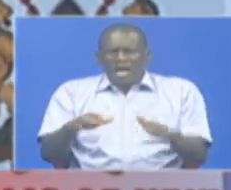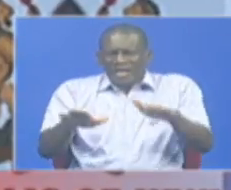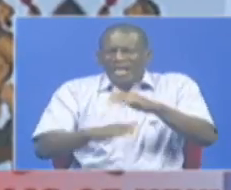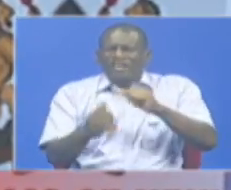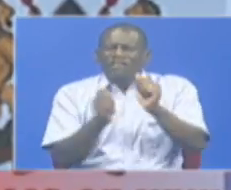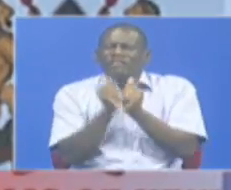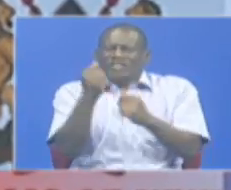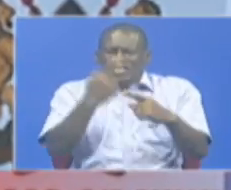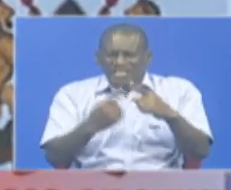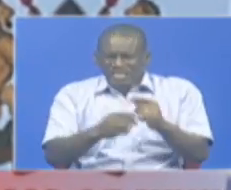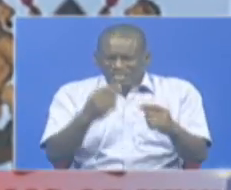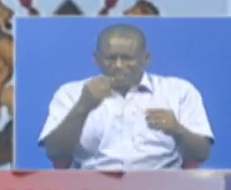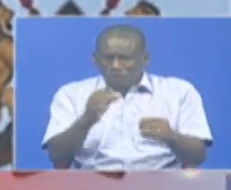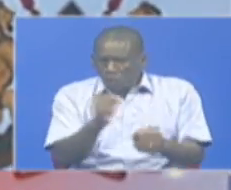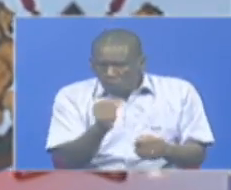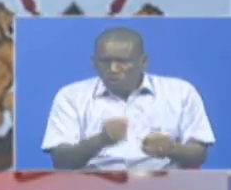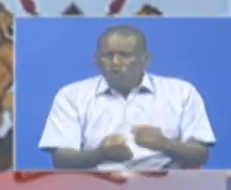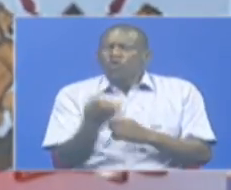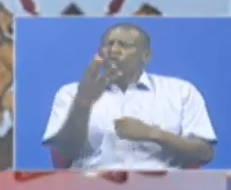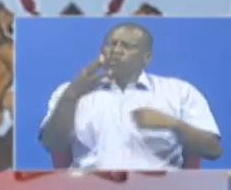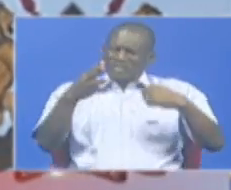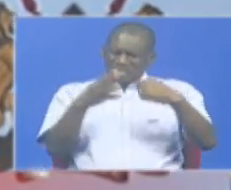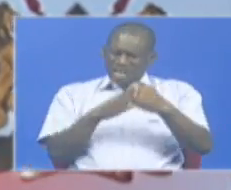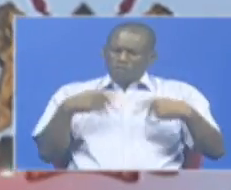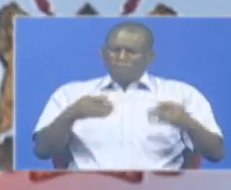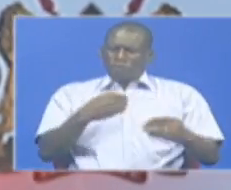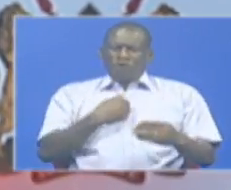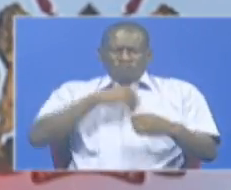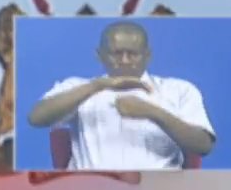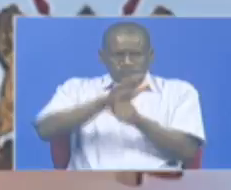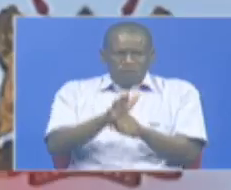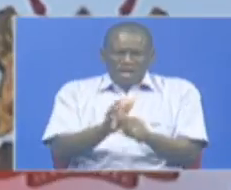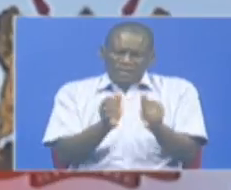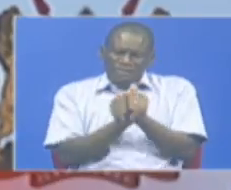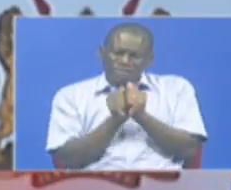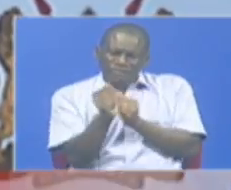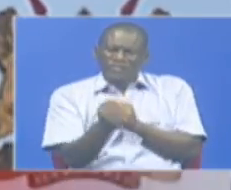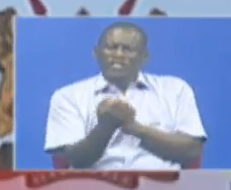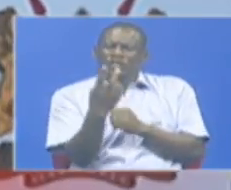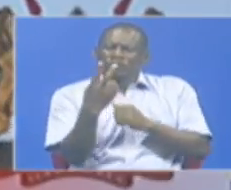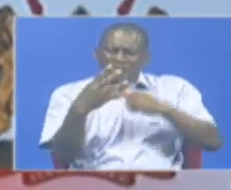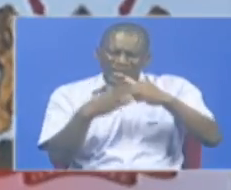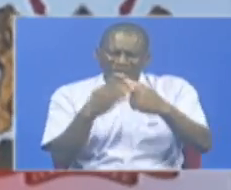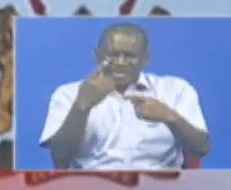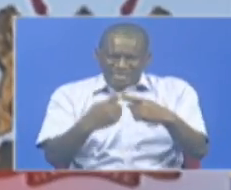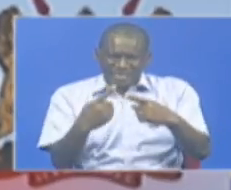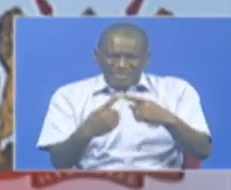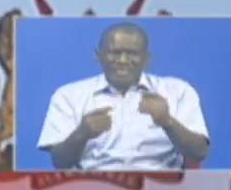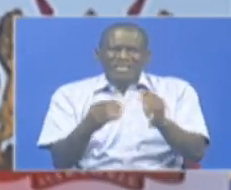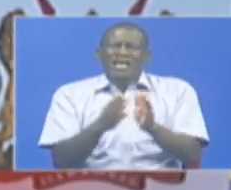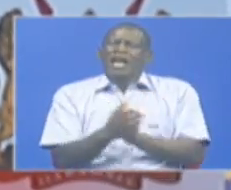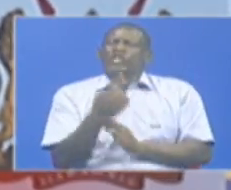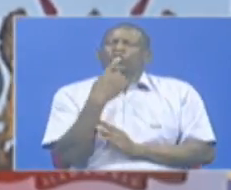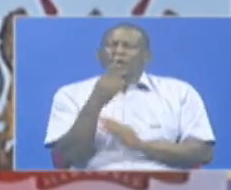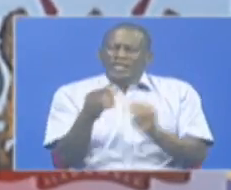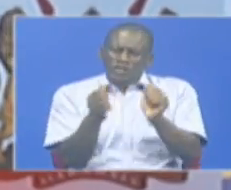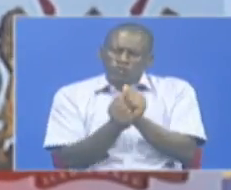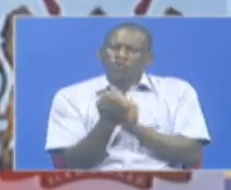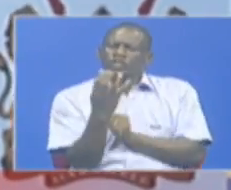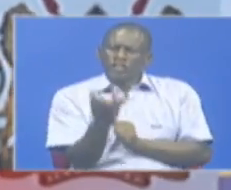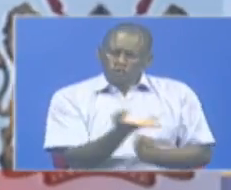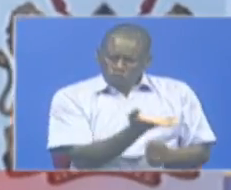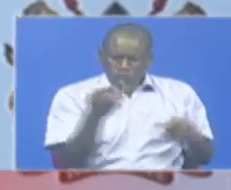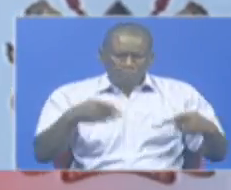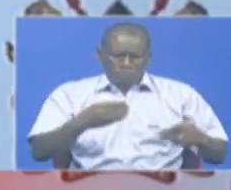age, 49 of these cases are between 15 to 29 years of age, 114 of these cases